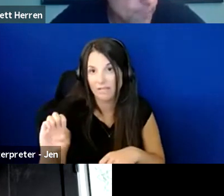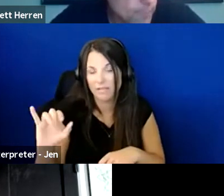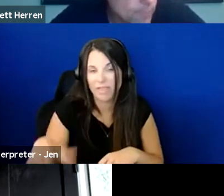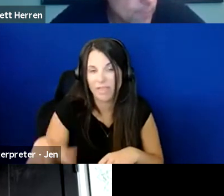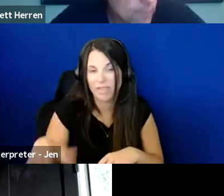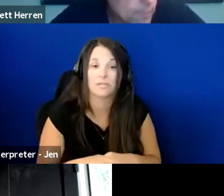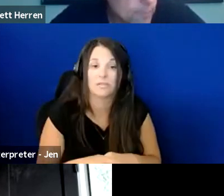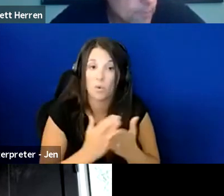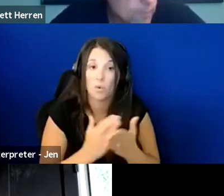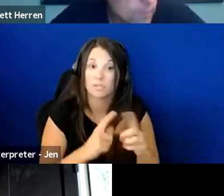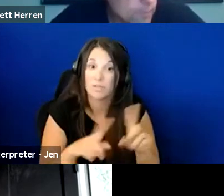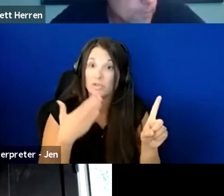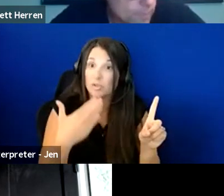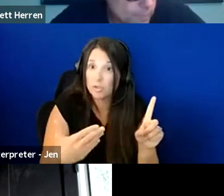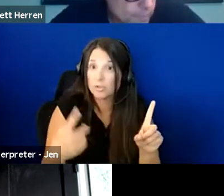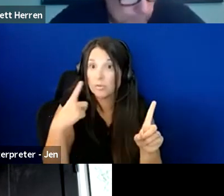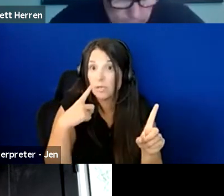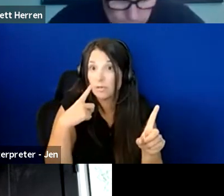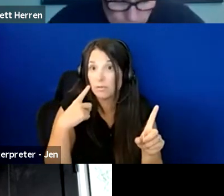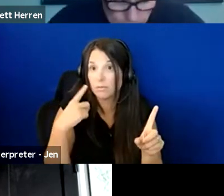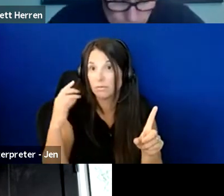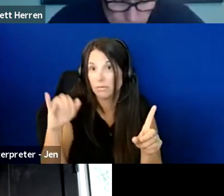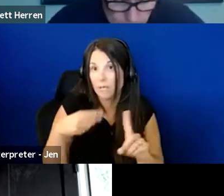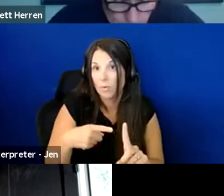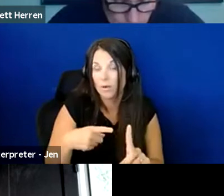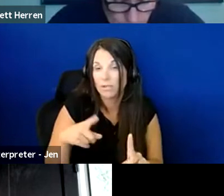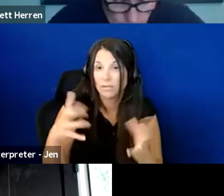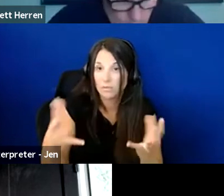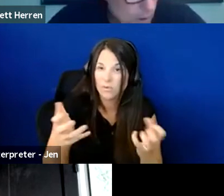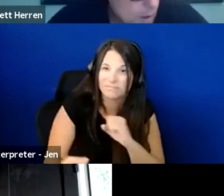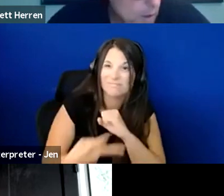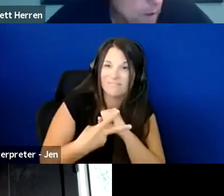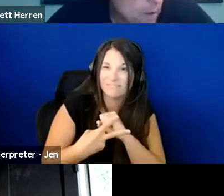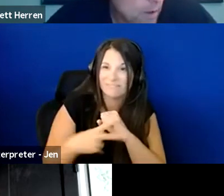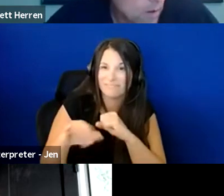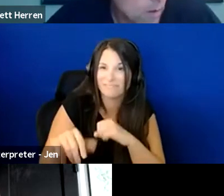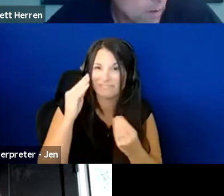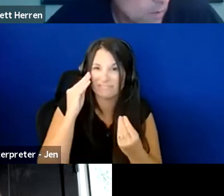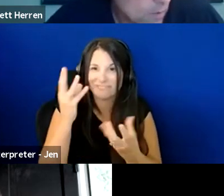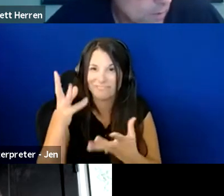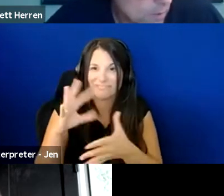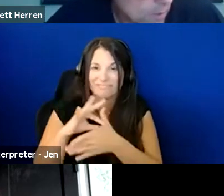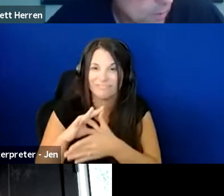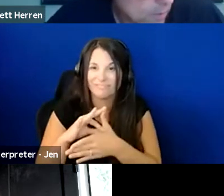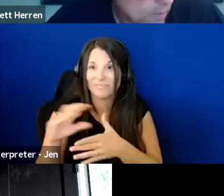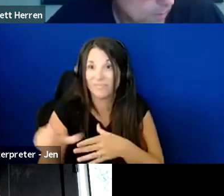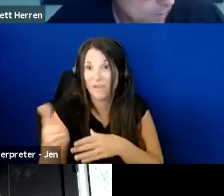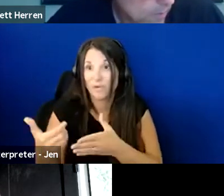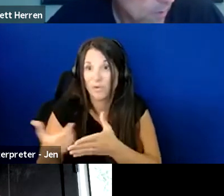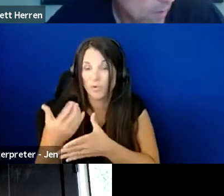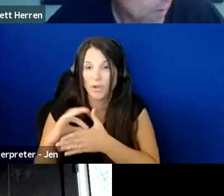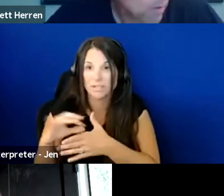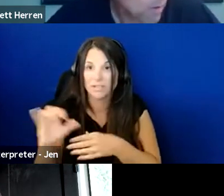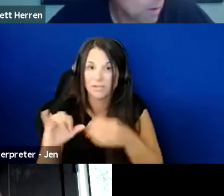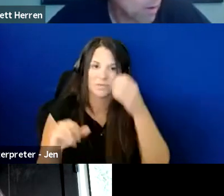good to hear from you about how you would want to save that content and then some other new content. So yeah, because sometimes